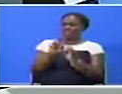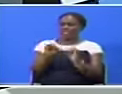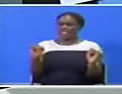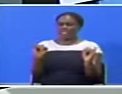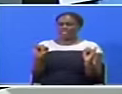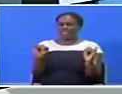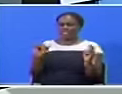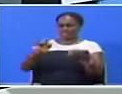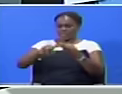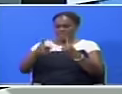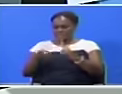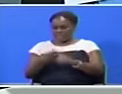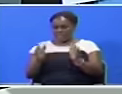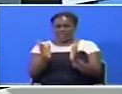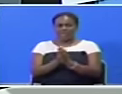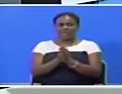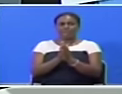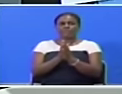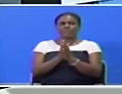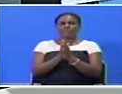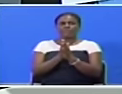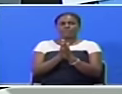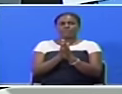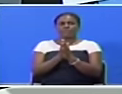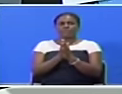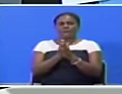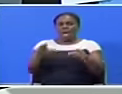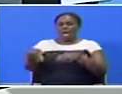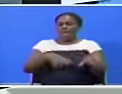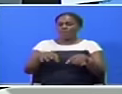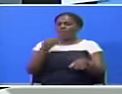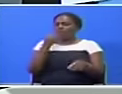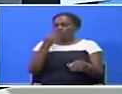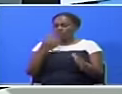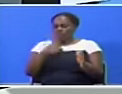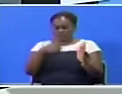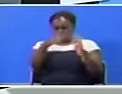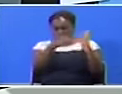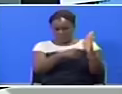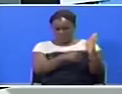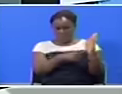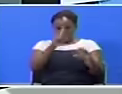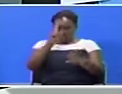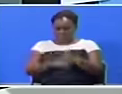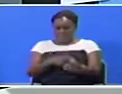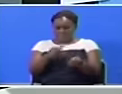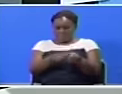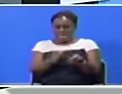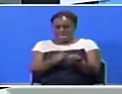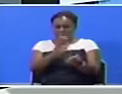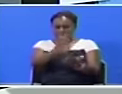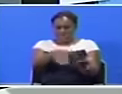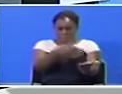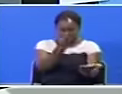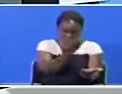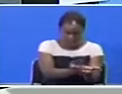Kenya Bureau of Standards, and for the animal feeds, there was a condition that as soon as the maize